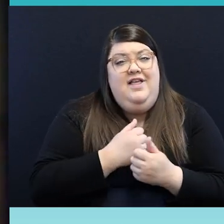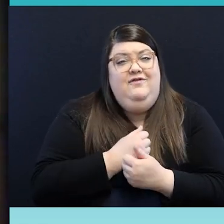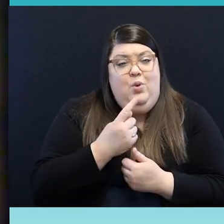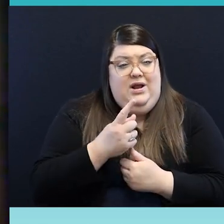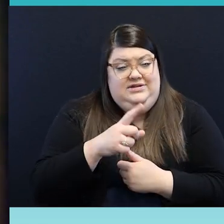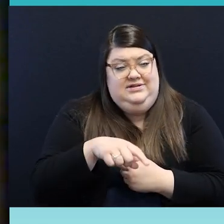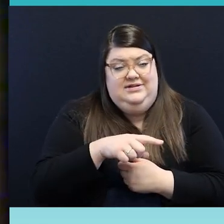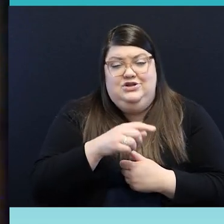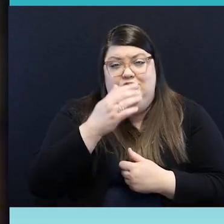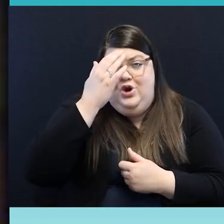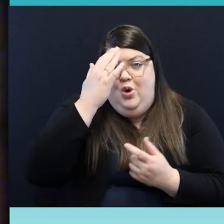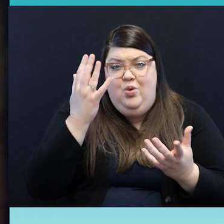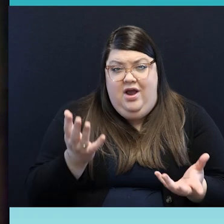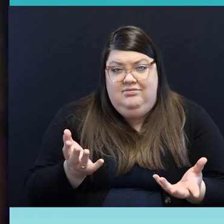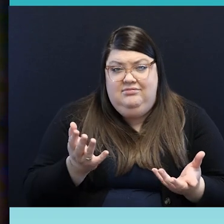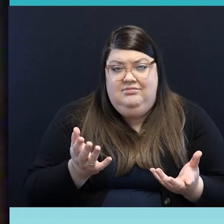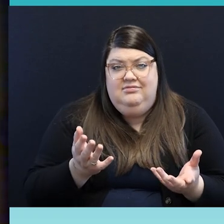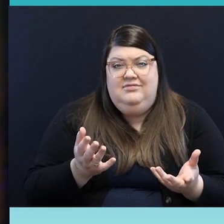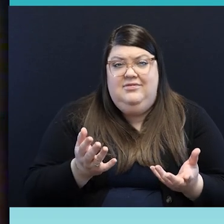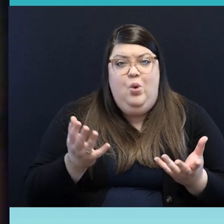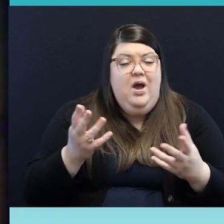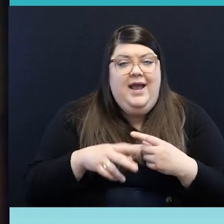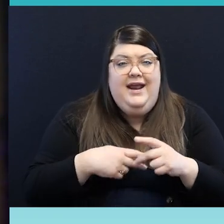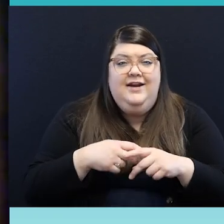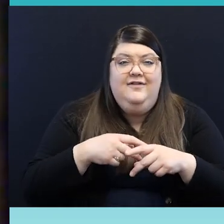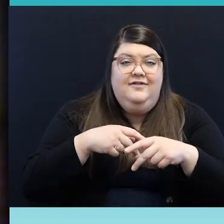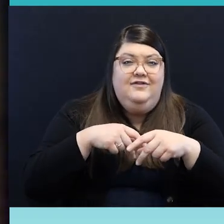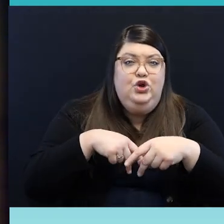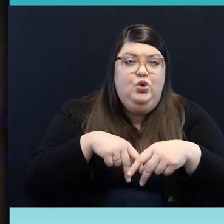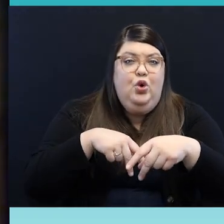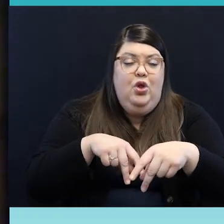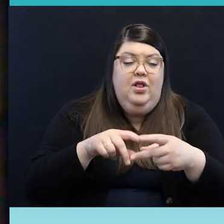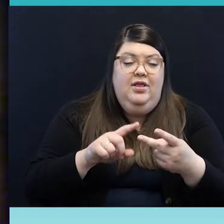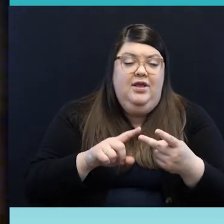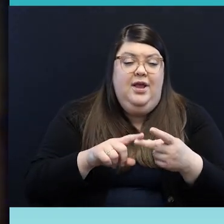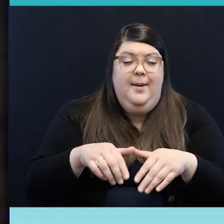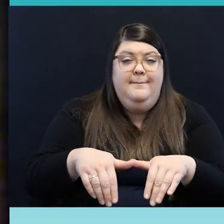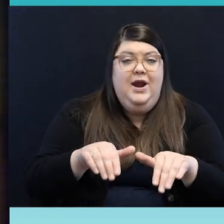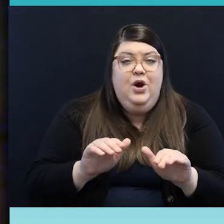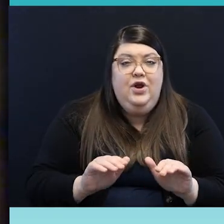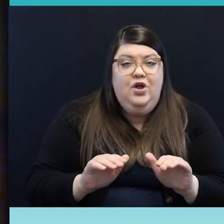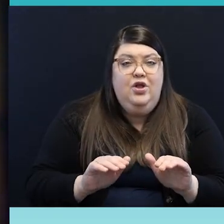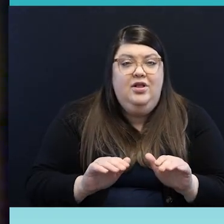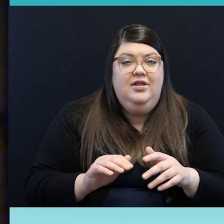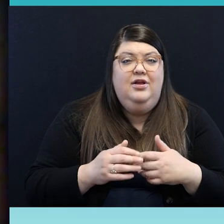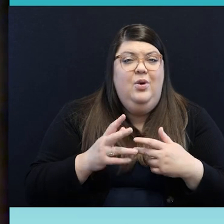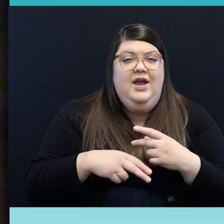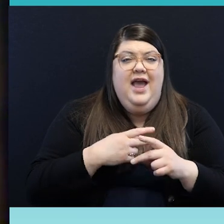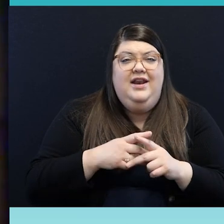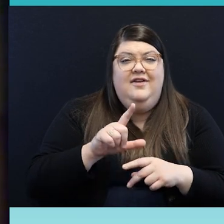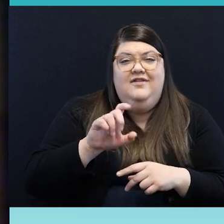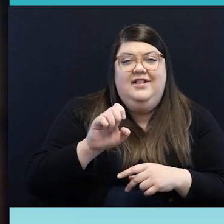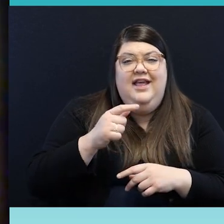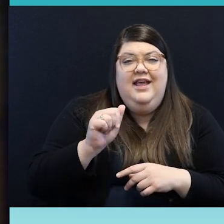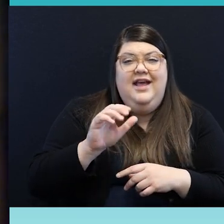know. Things like how, you know, what kind of funeral you want, what kind of burial you want, what kind of legacy you'd like to